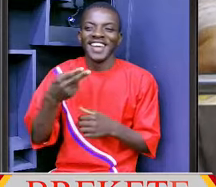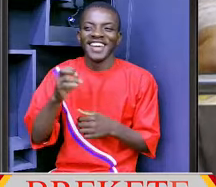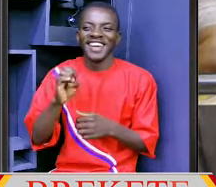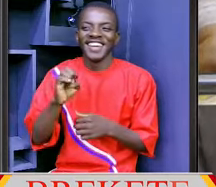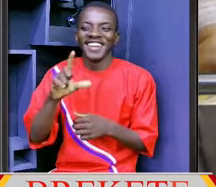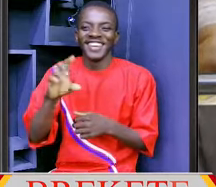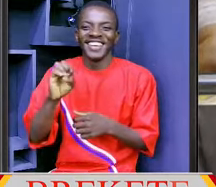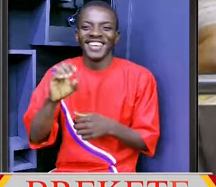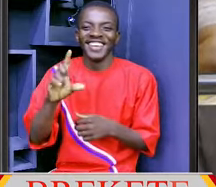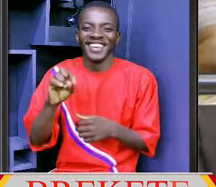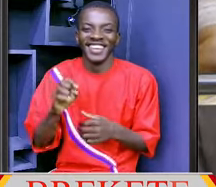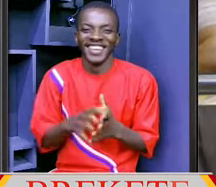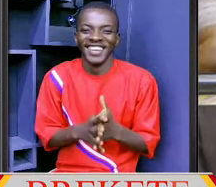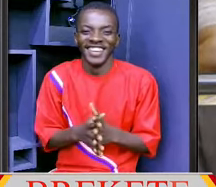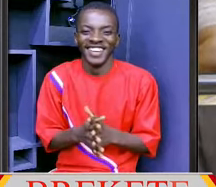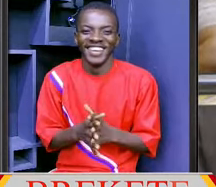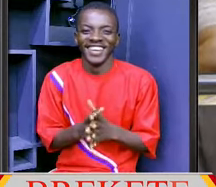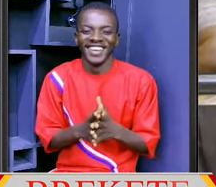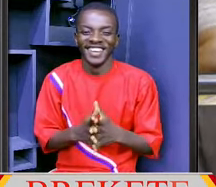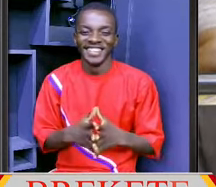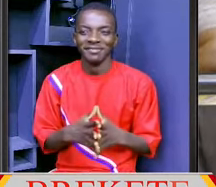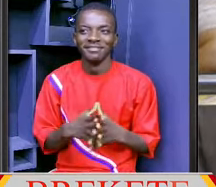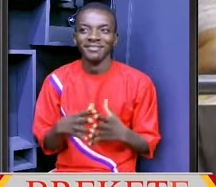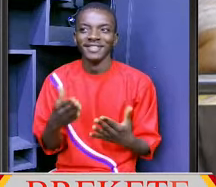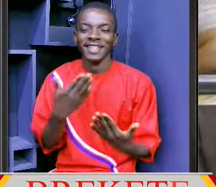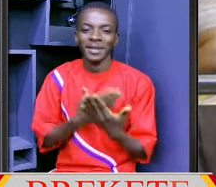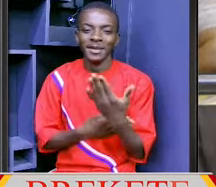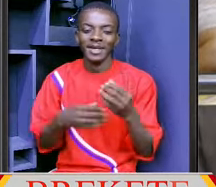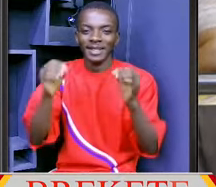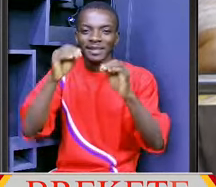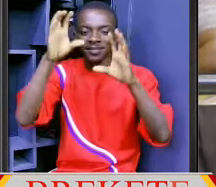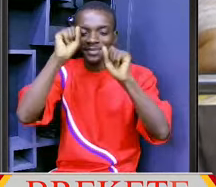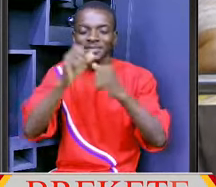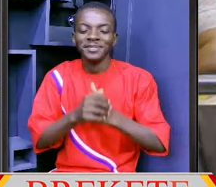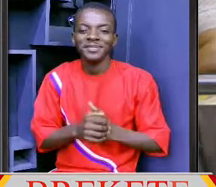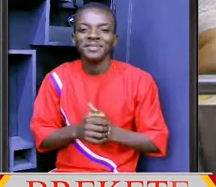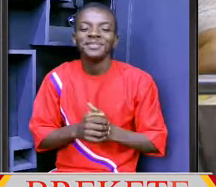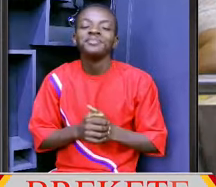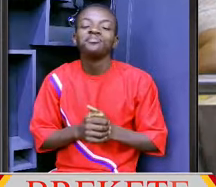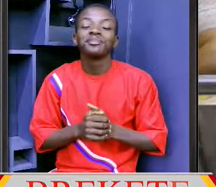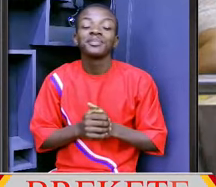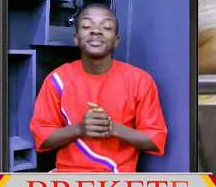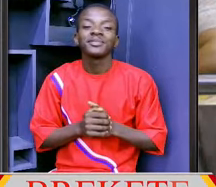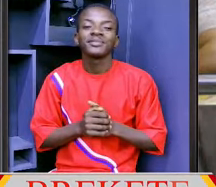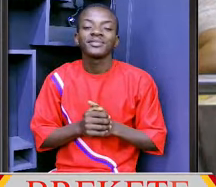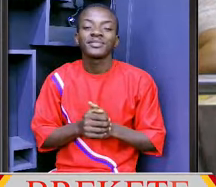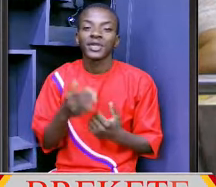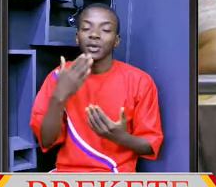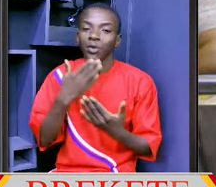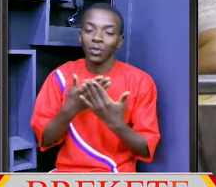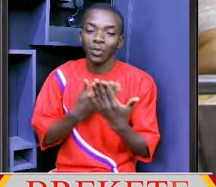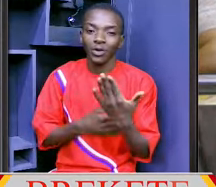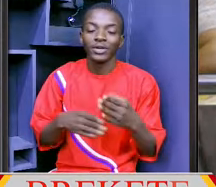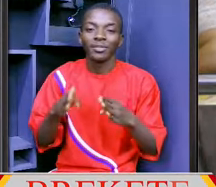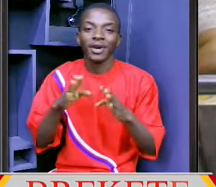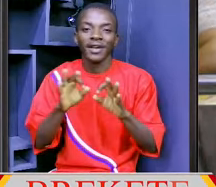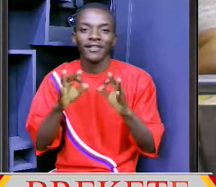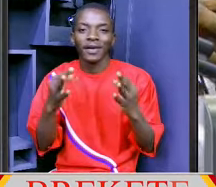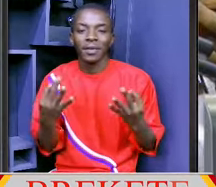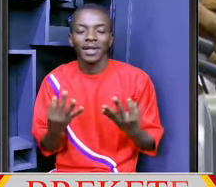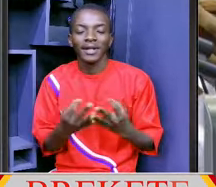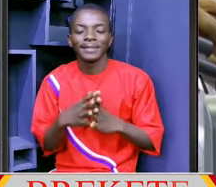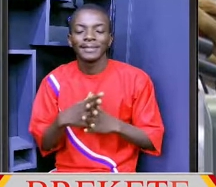Ambalambe. Oh, lo, lo, lo. Good morning, ordinary president. Morning, sir. Good morning, Brekete